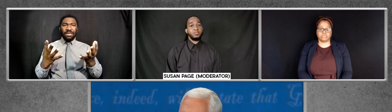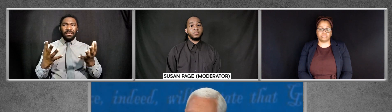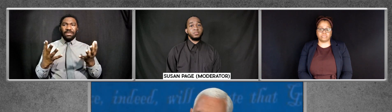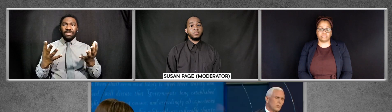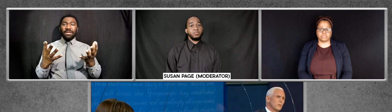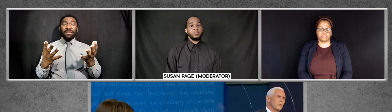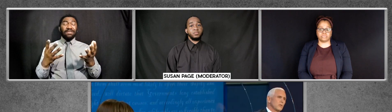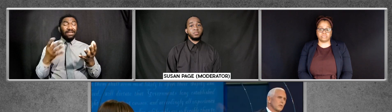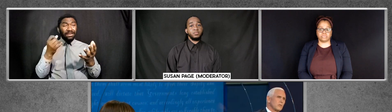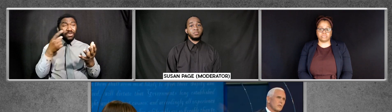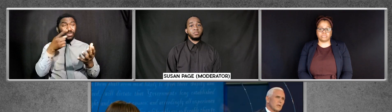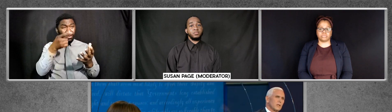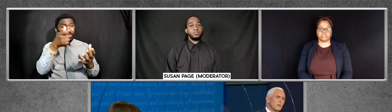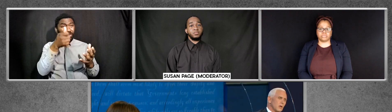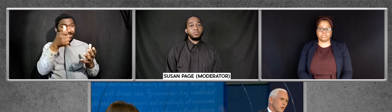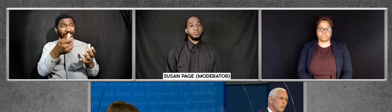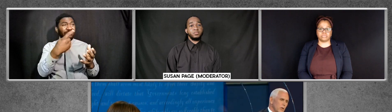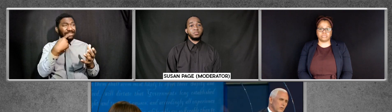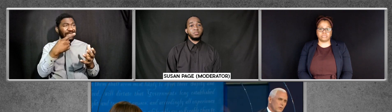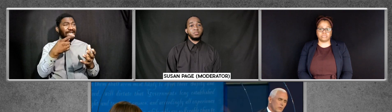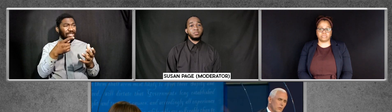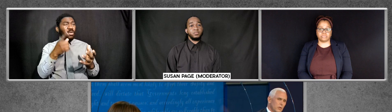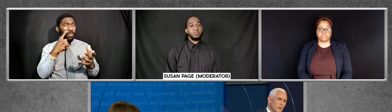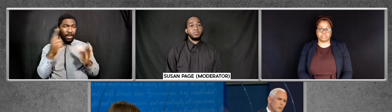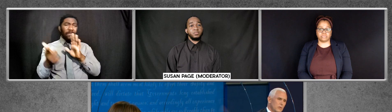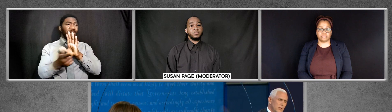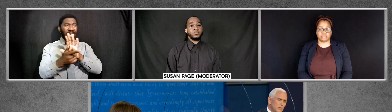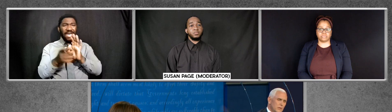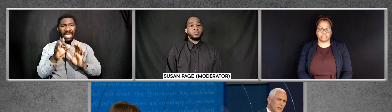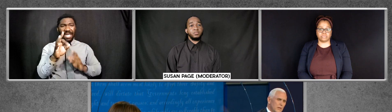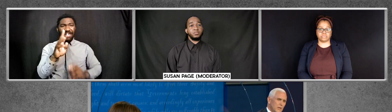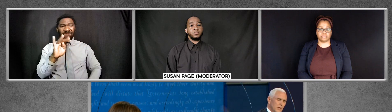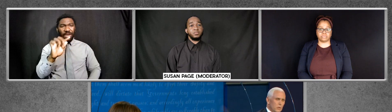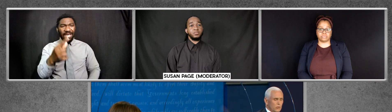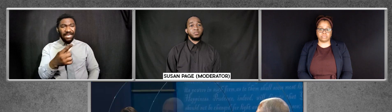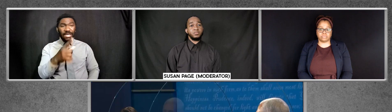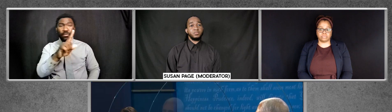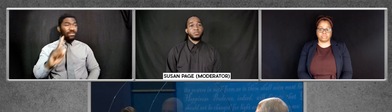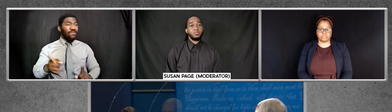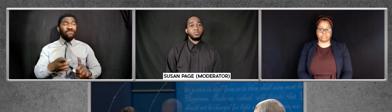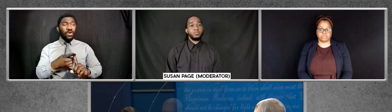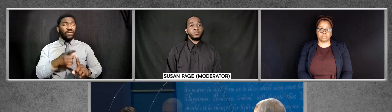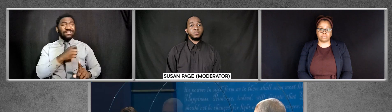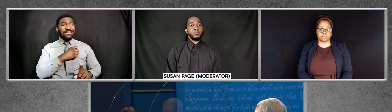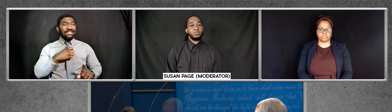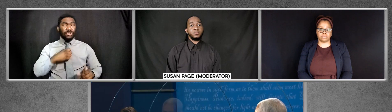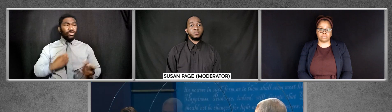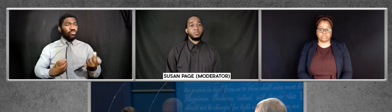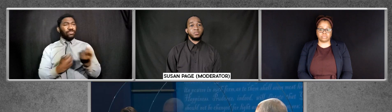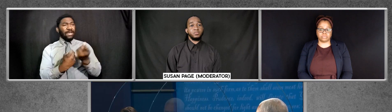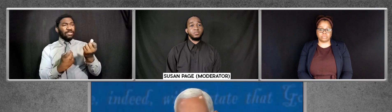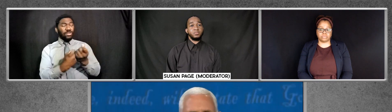ban fracking. You were the first Senate co-sponsor of the Green New Deal. And while Joe Biden denied the